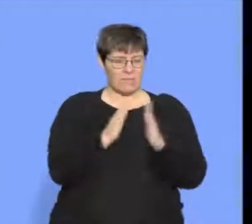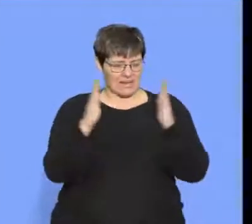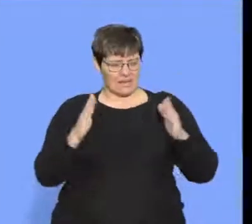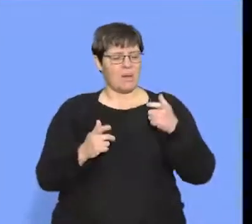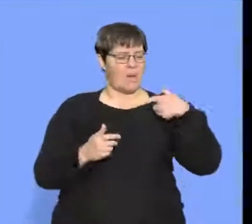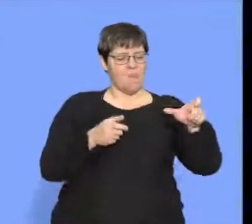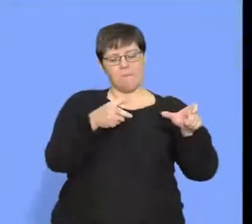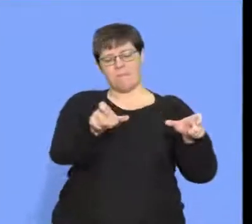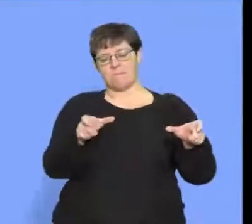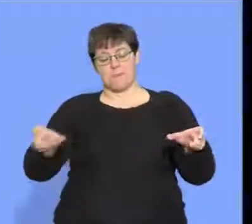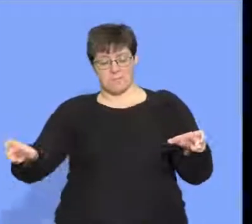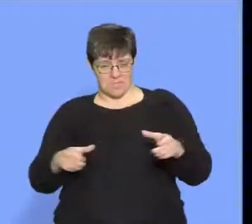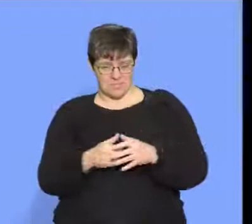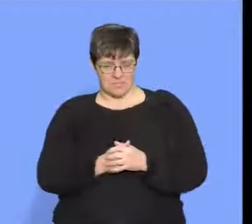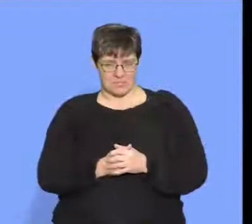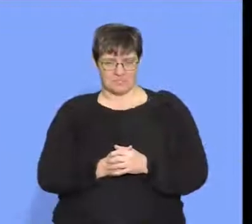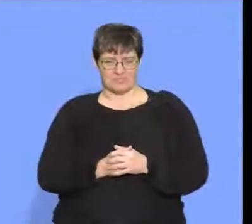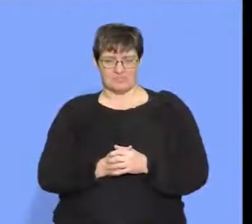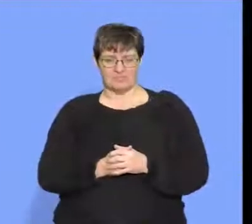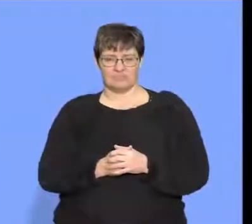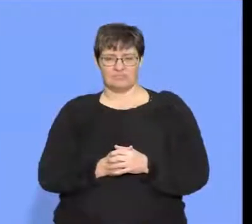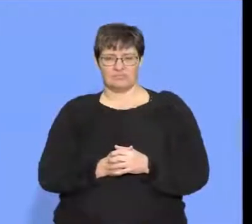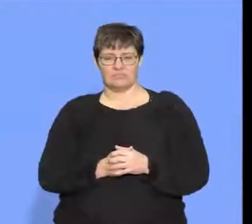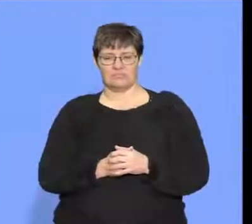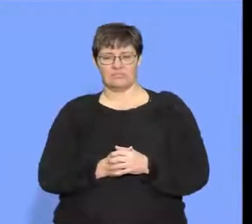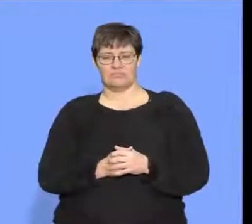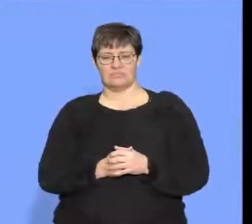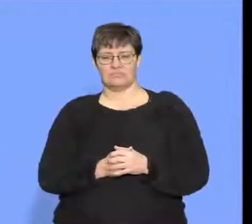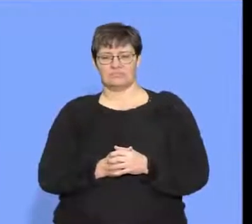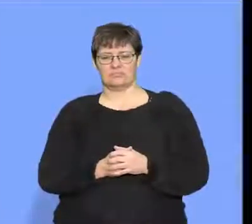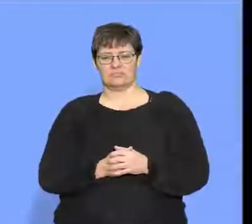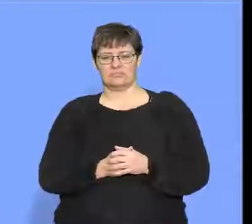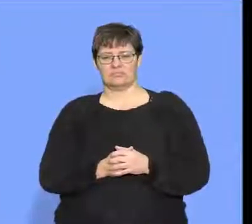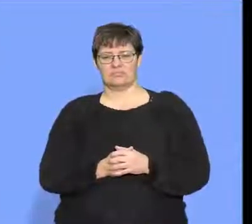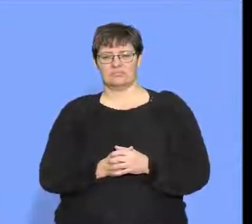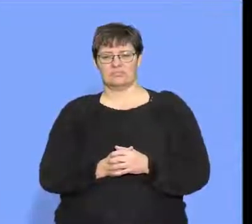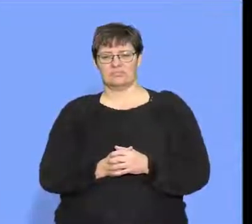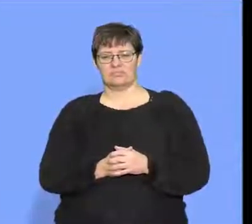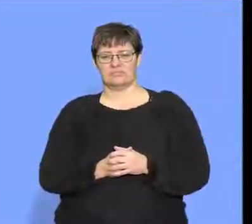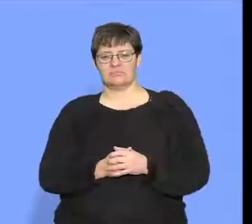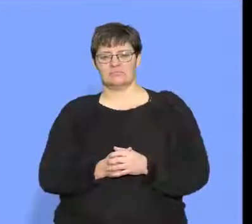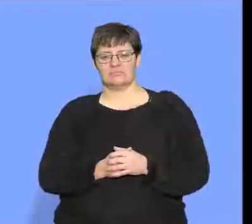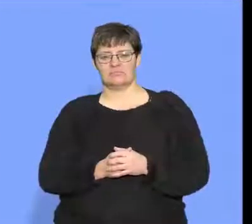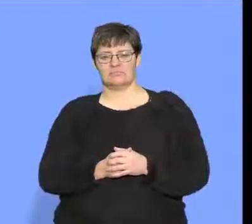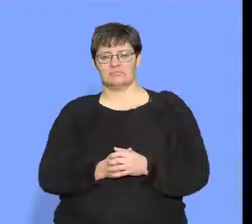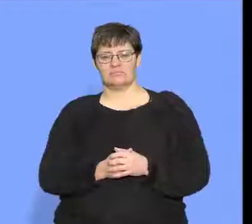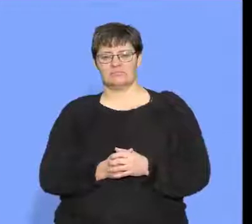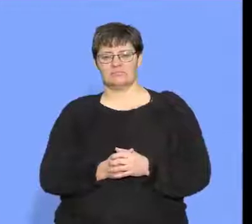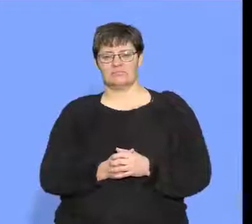words up into components. Sorry, the slide's gone the wrong way. Just get the pen active.